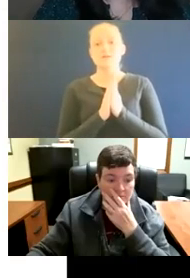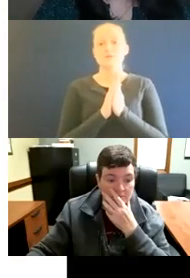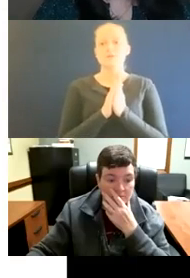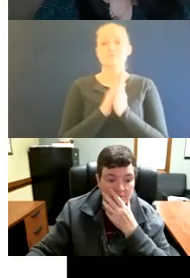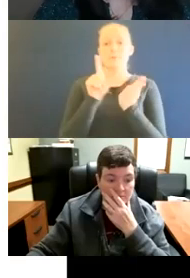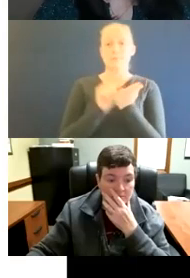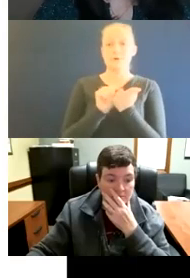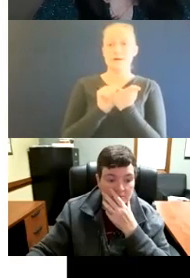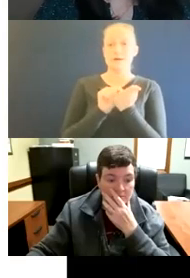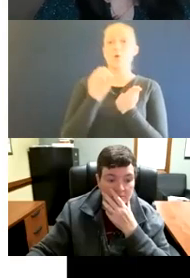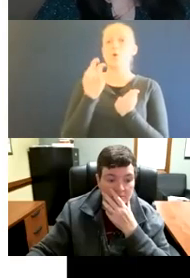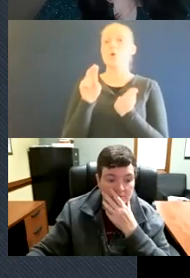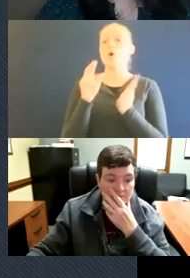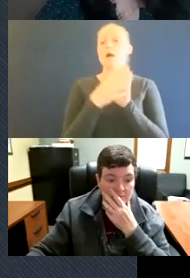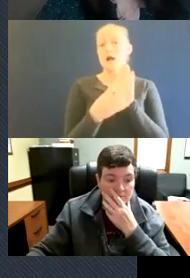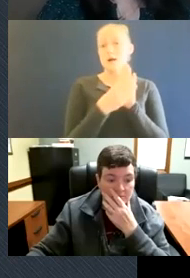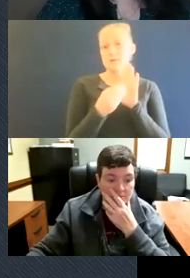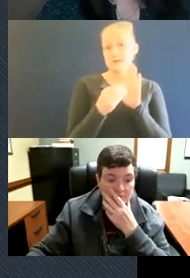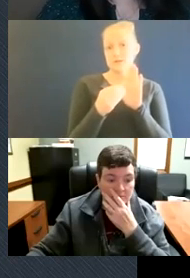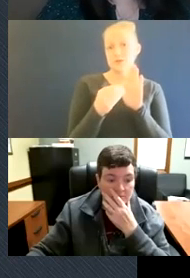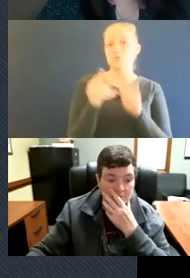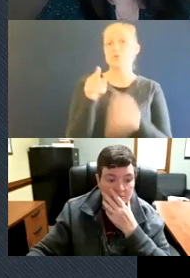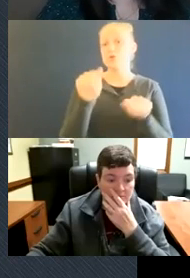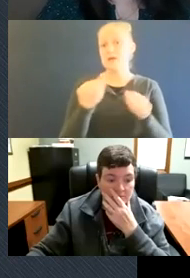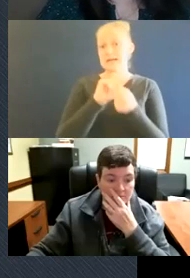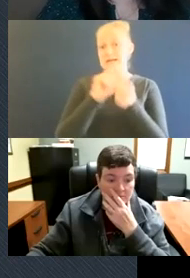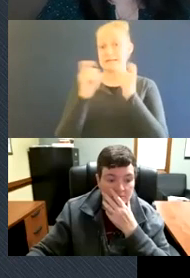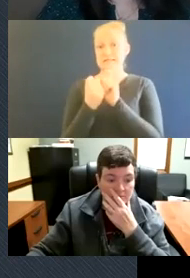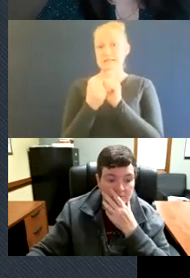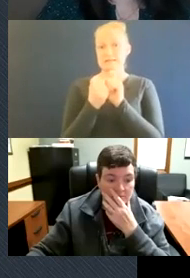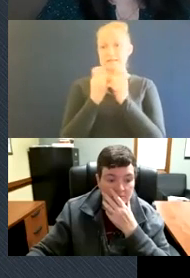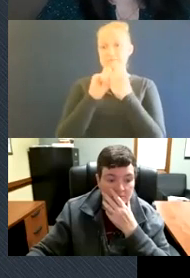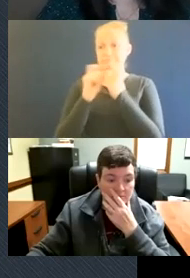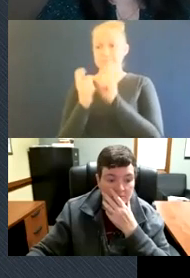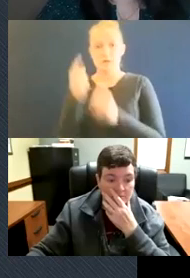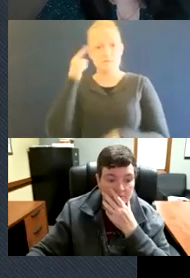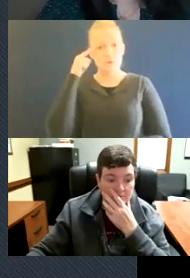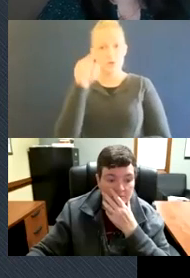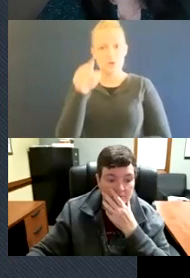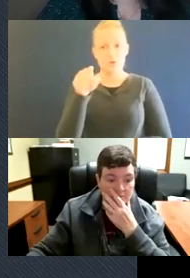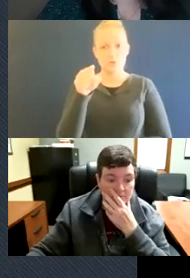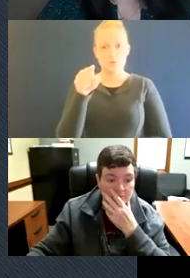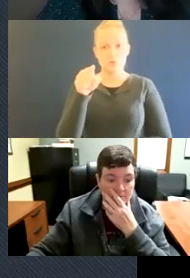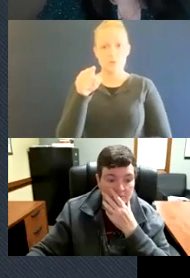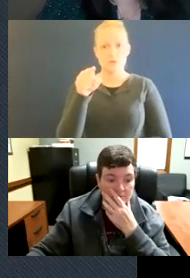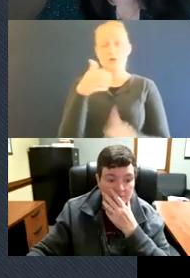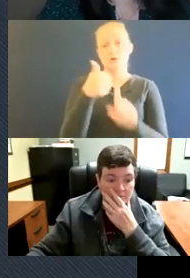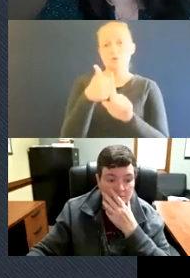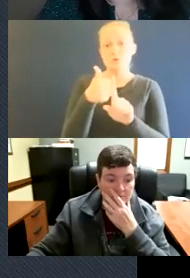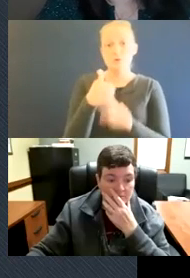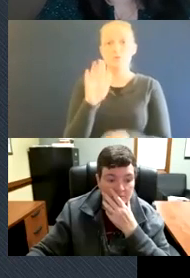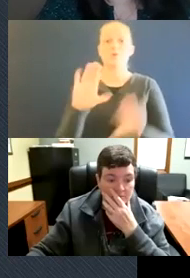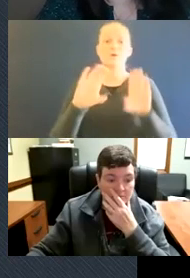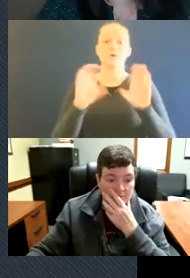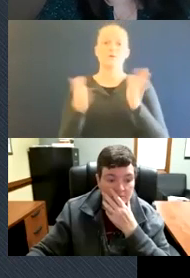it make it work for you in terms of what you want to implement in your classroom. So let me